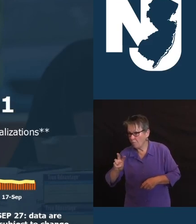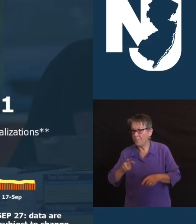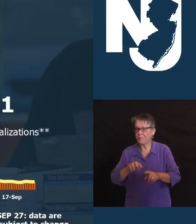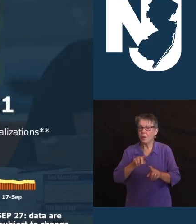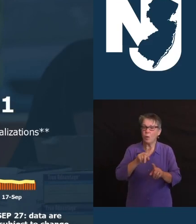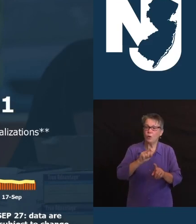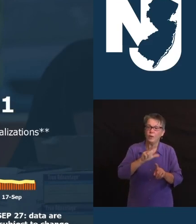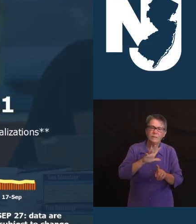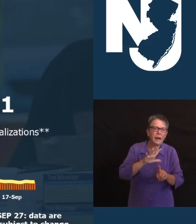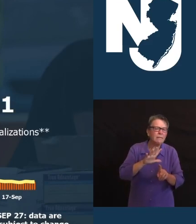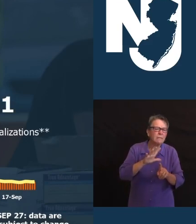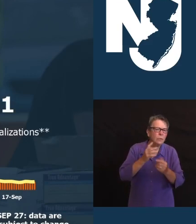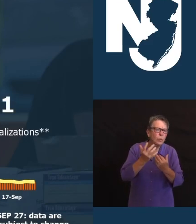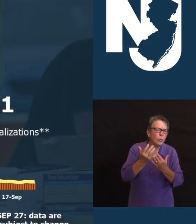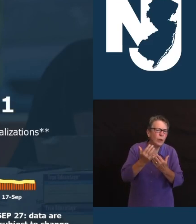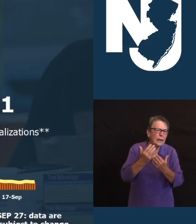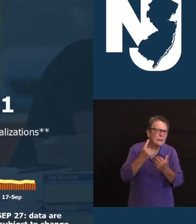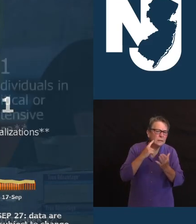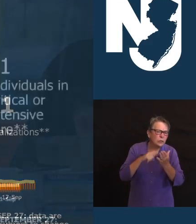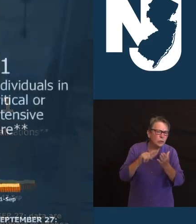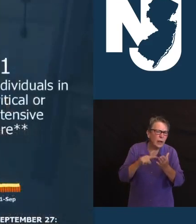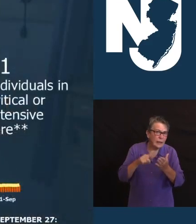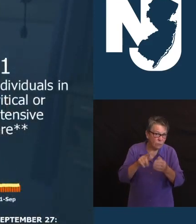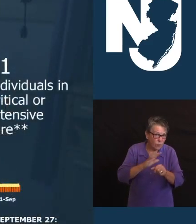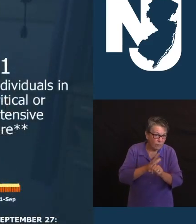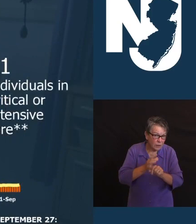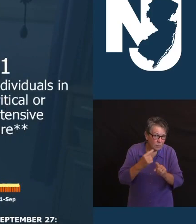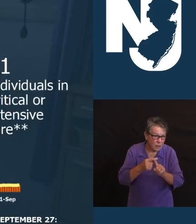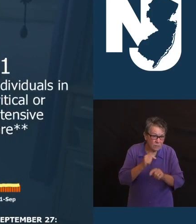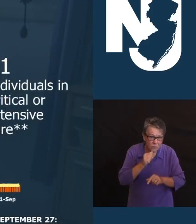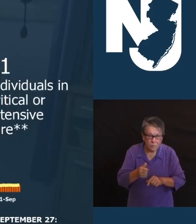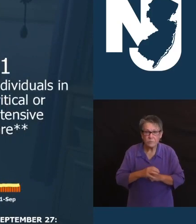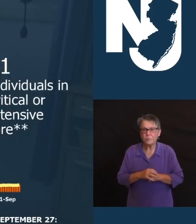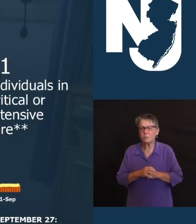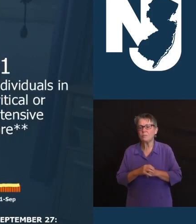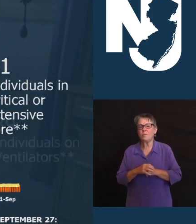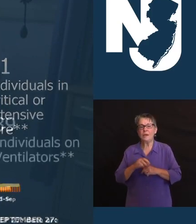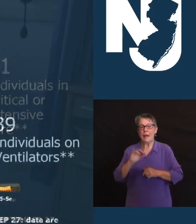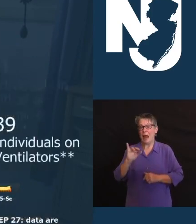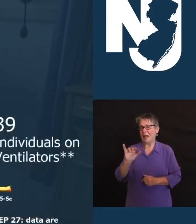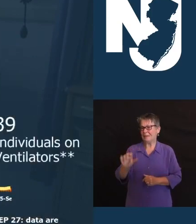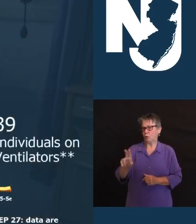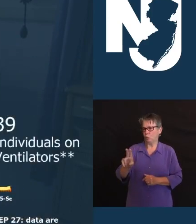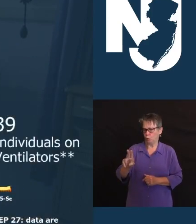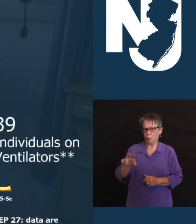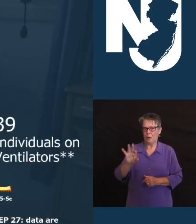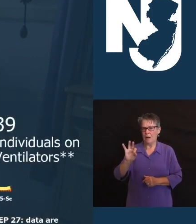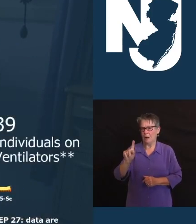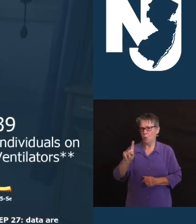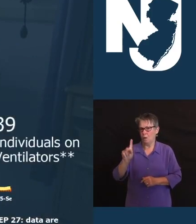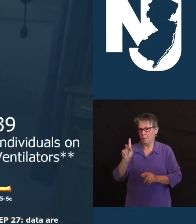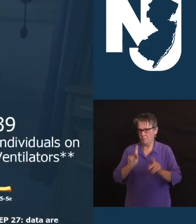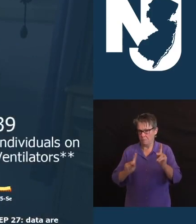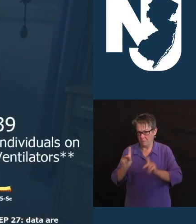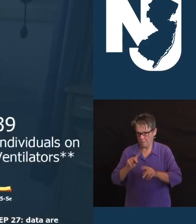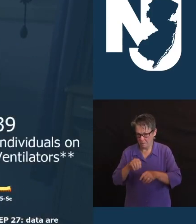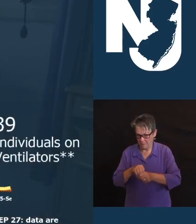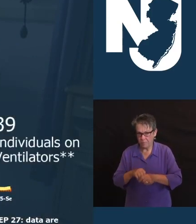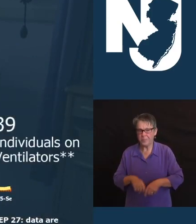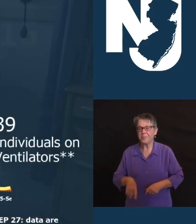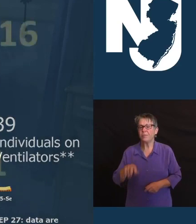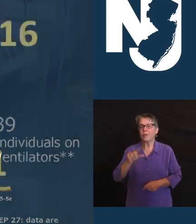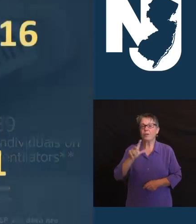The total is 421. Of these, 91 were in intensive care, 39 ventilators were in use, and sadly,